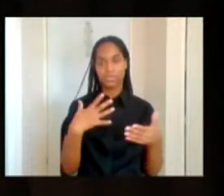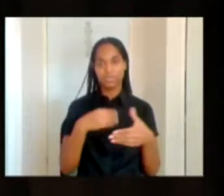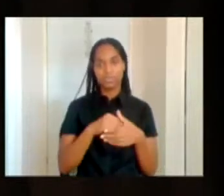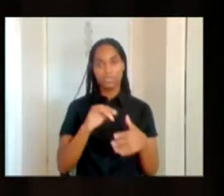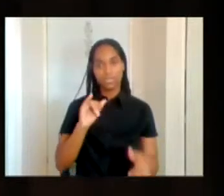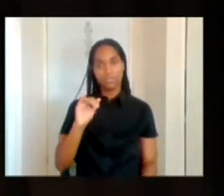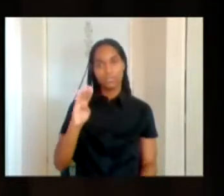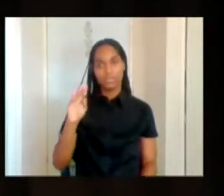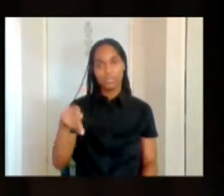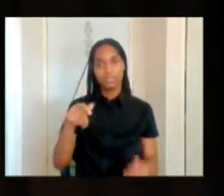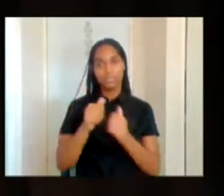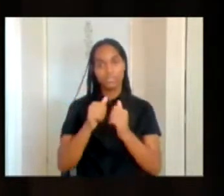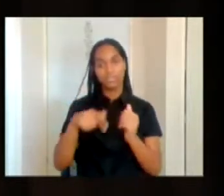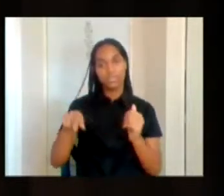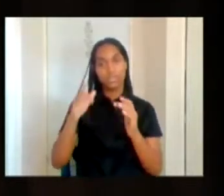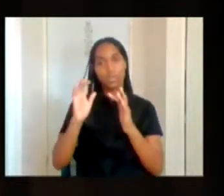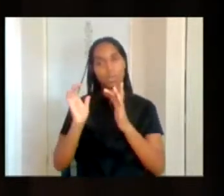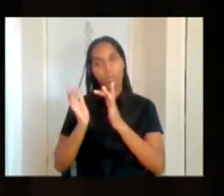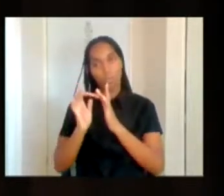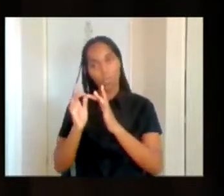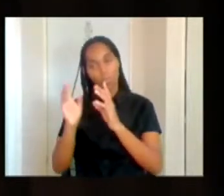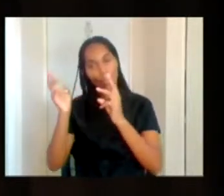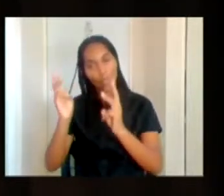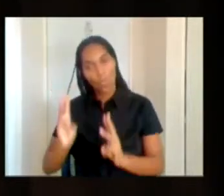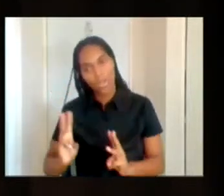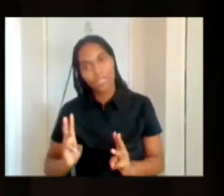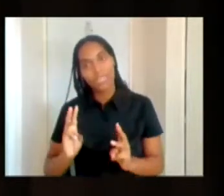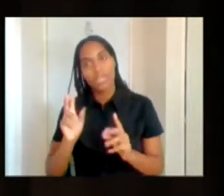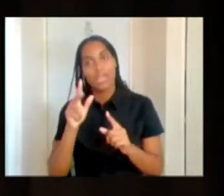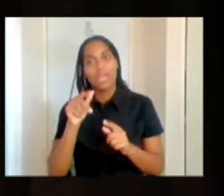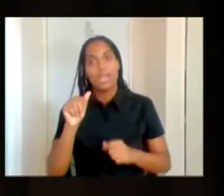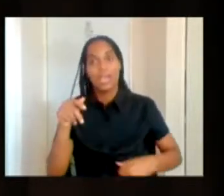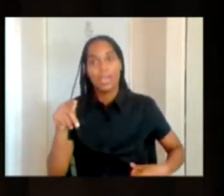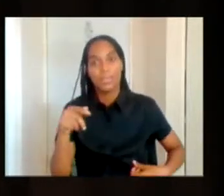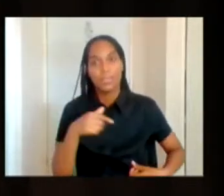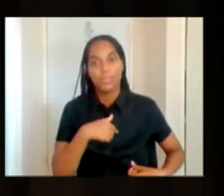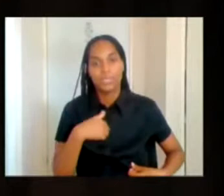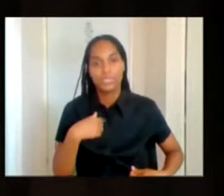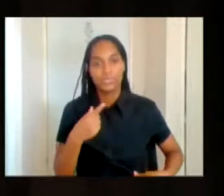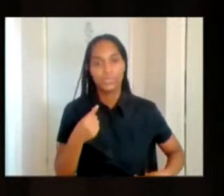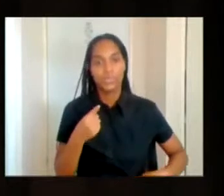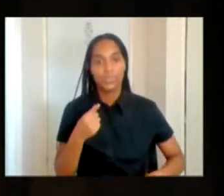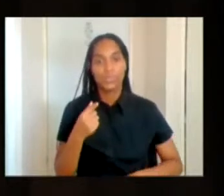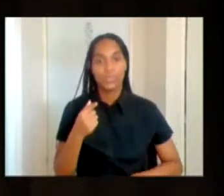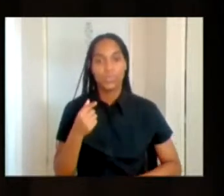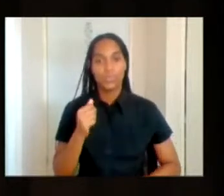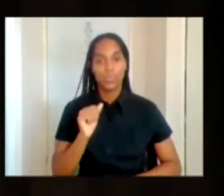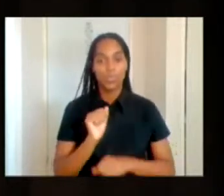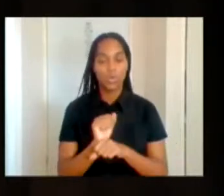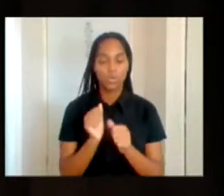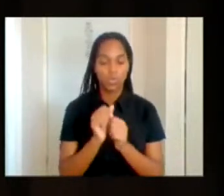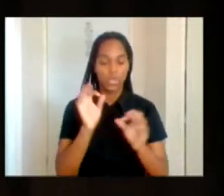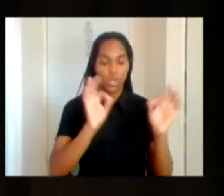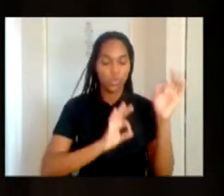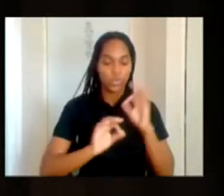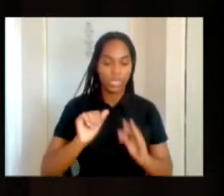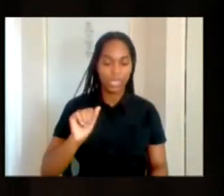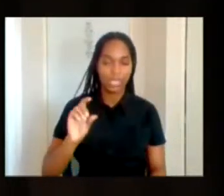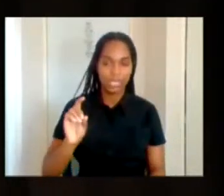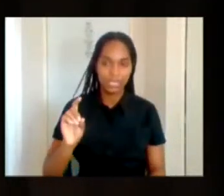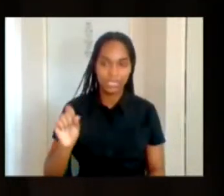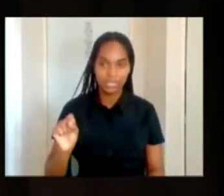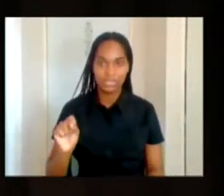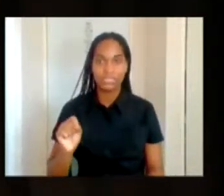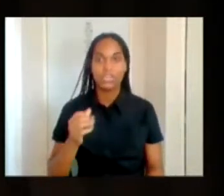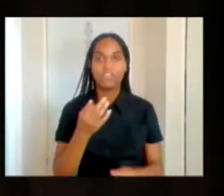weather application and with their feeds. We've done some work with Google Ads, MadHive,